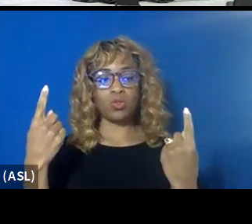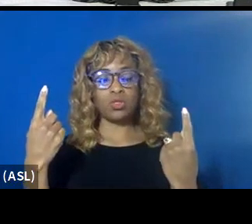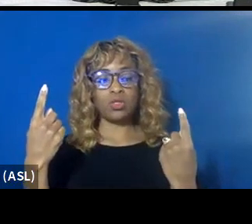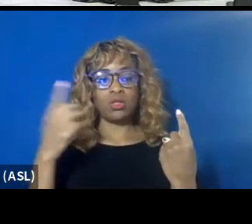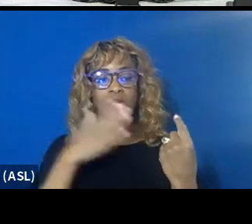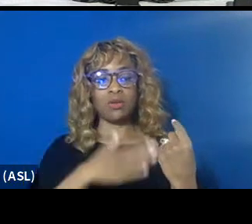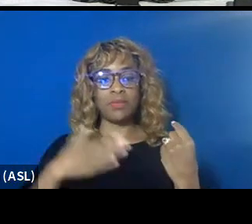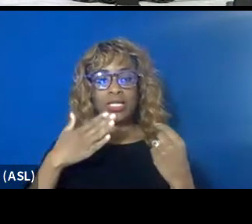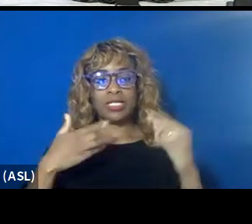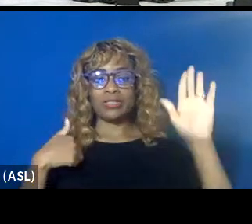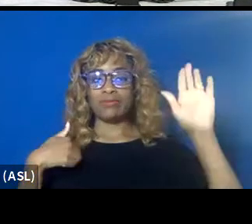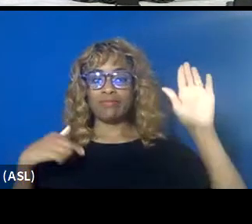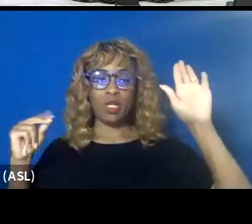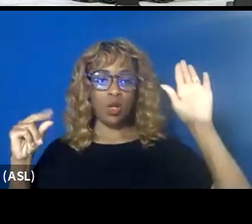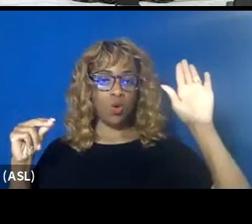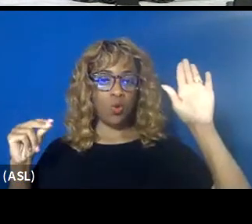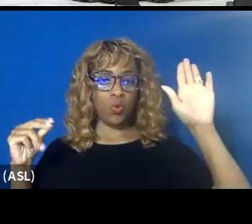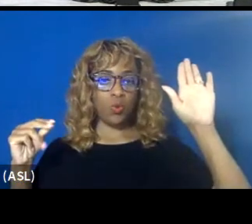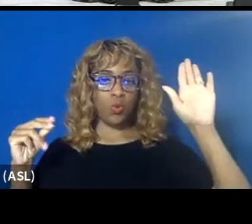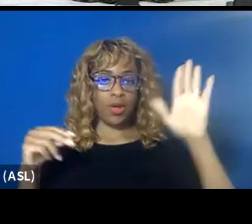please raise your hand and say nay.